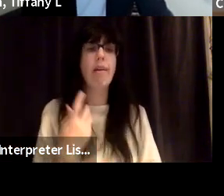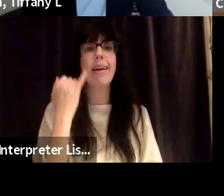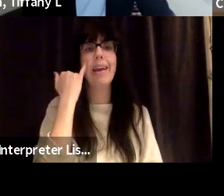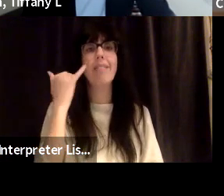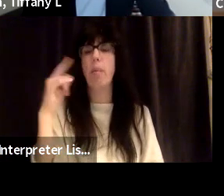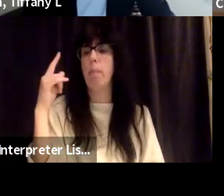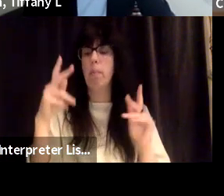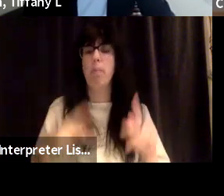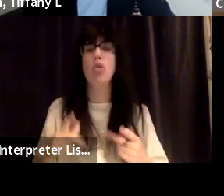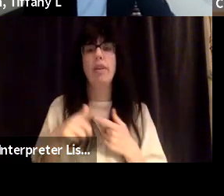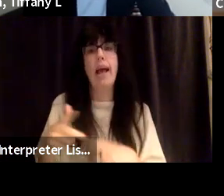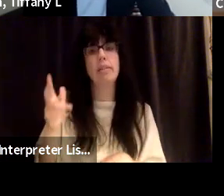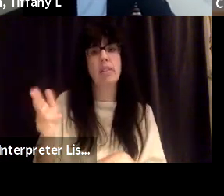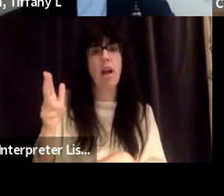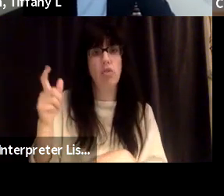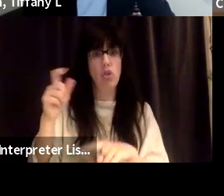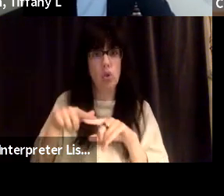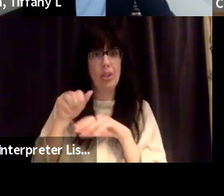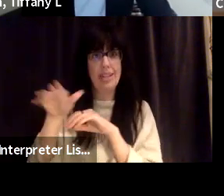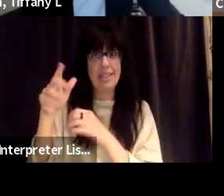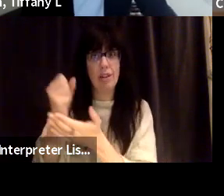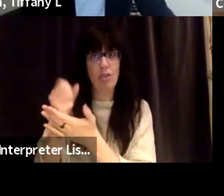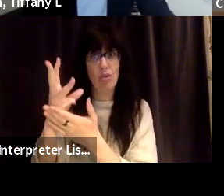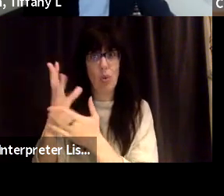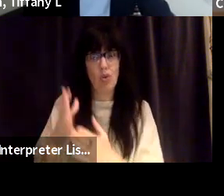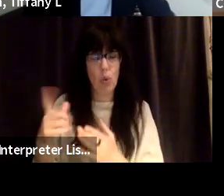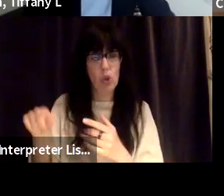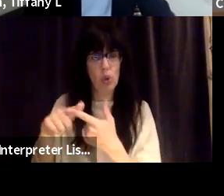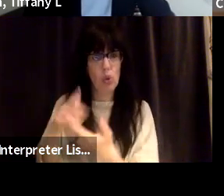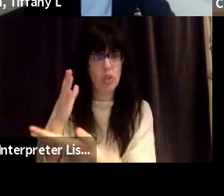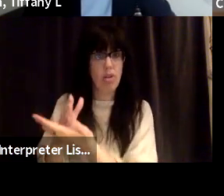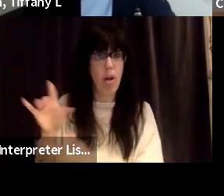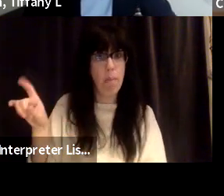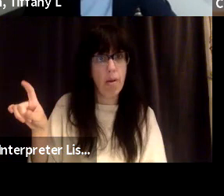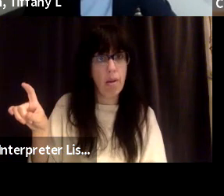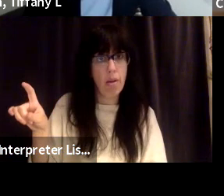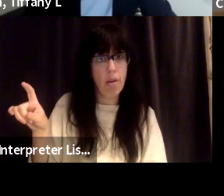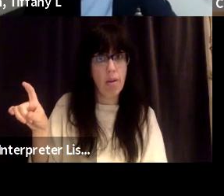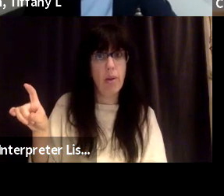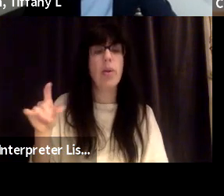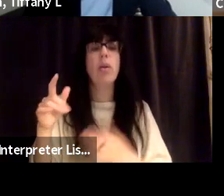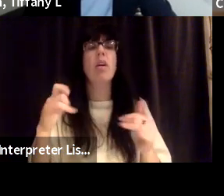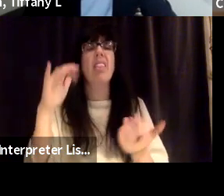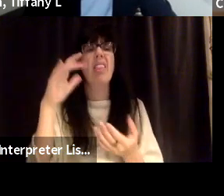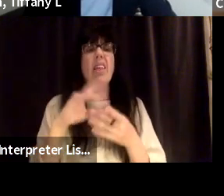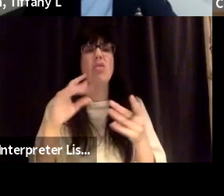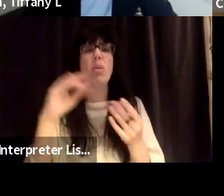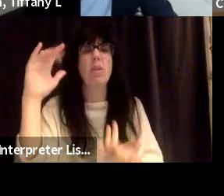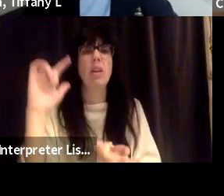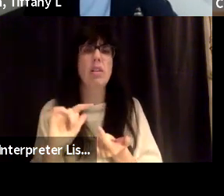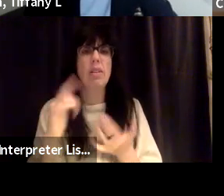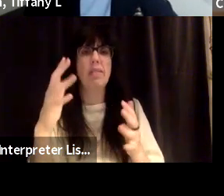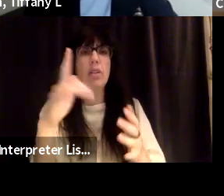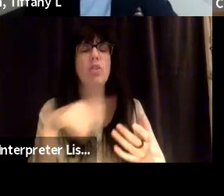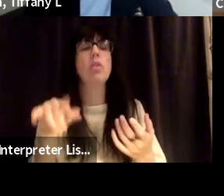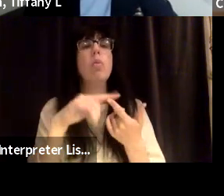shooting, are you going to send social workers to stop that person with a rifle? They talk about reducing gun violence. Wait a minute, the hypocrisy is